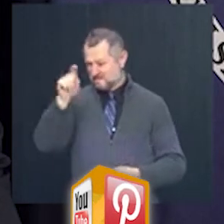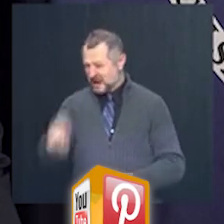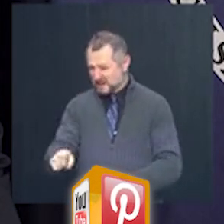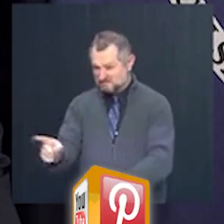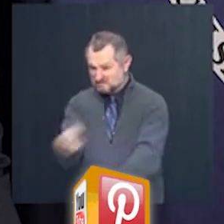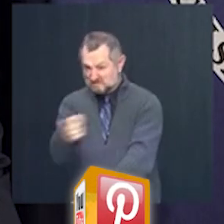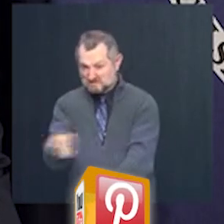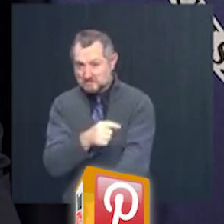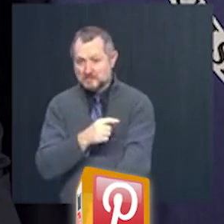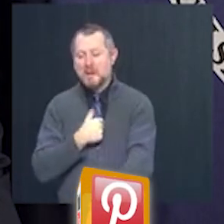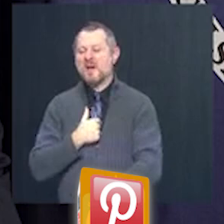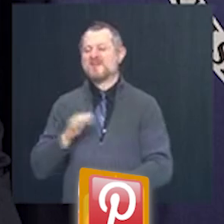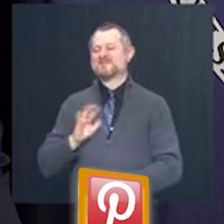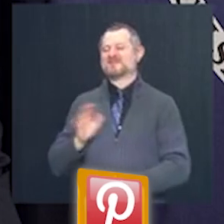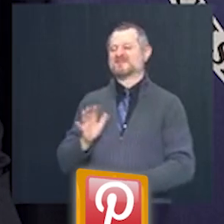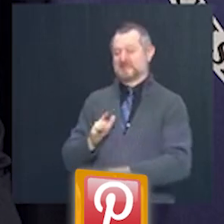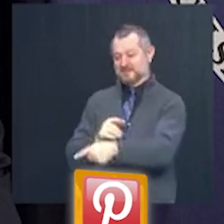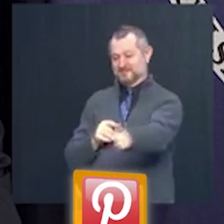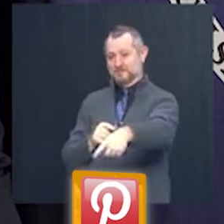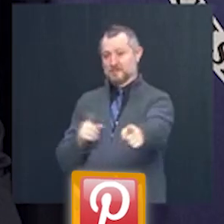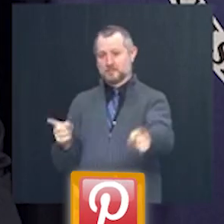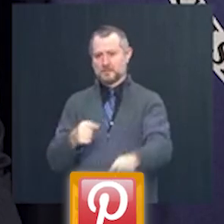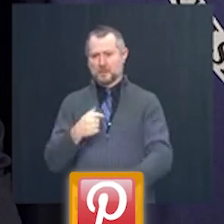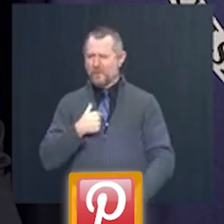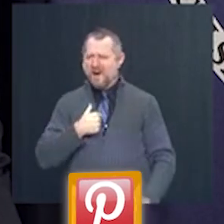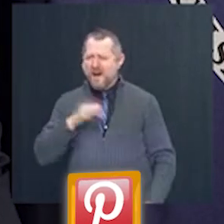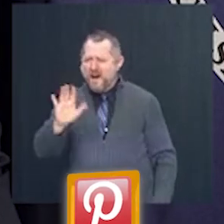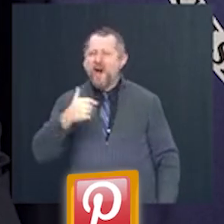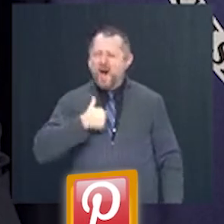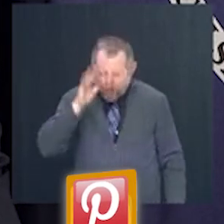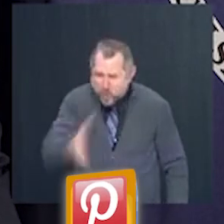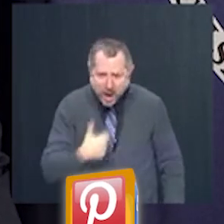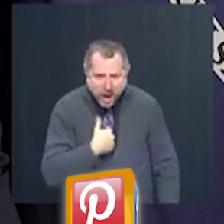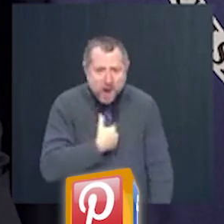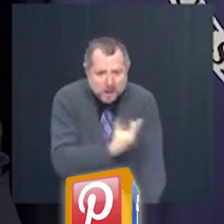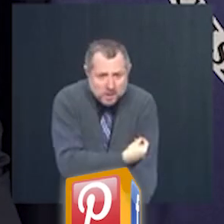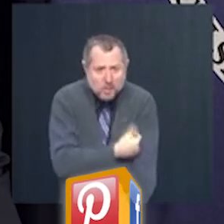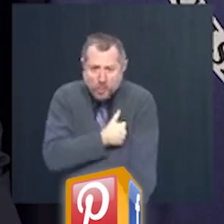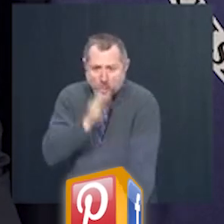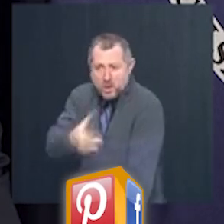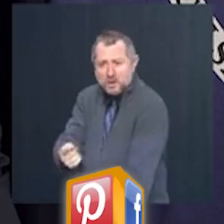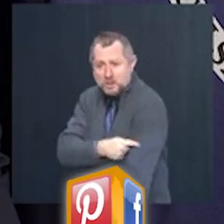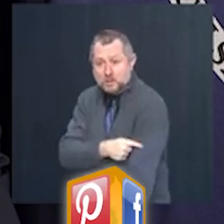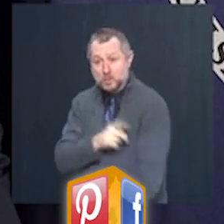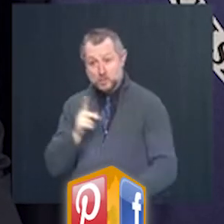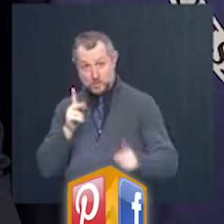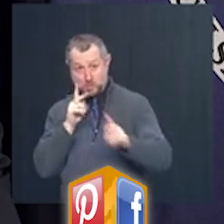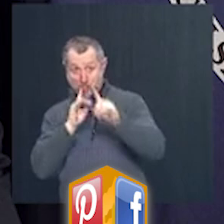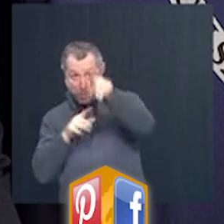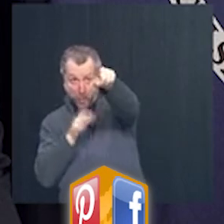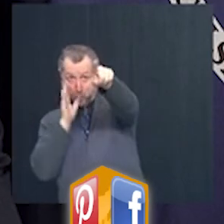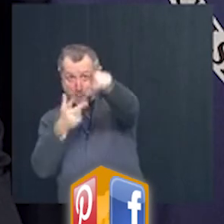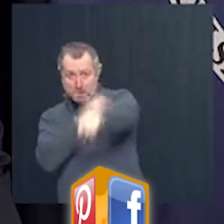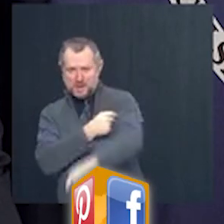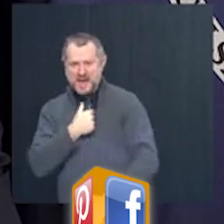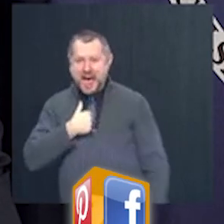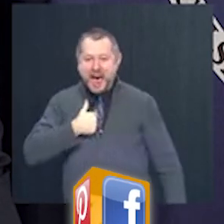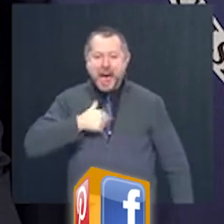would not take myself. Will you take one publicly? I will publicly take the vaccine.